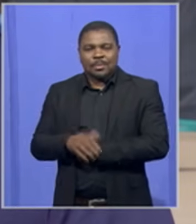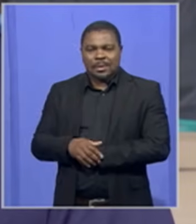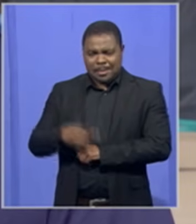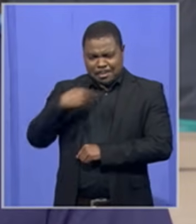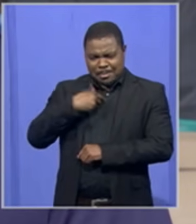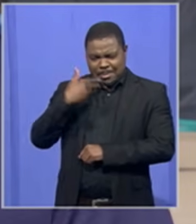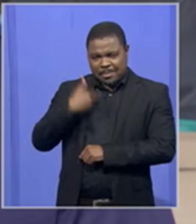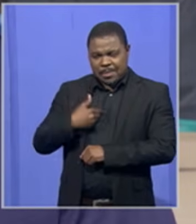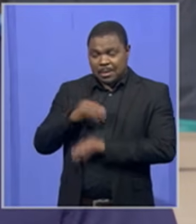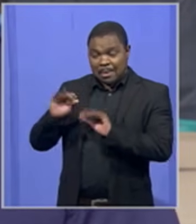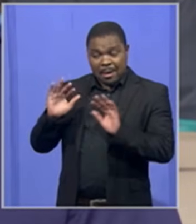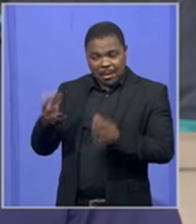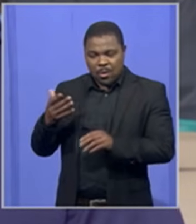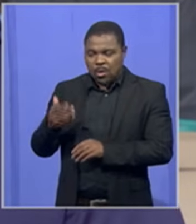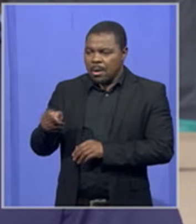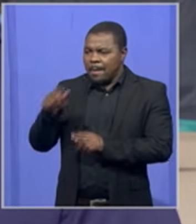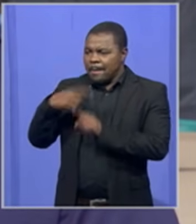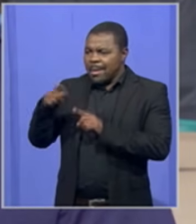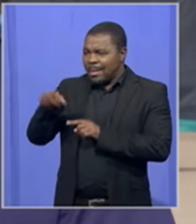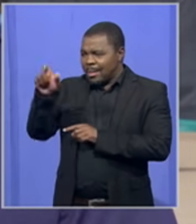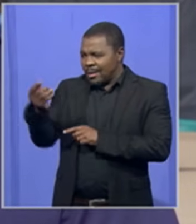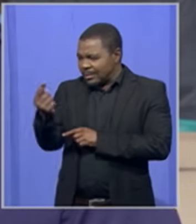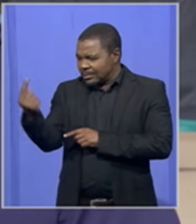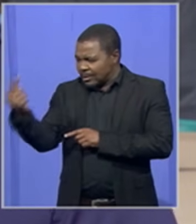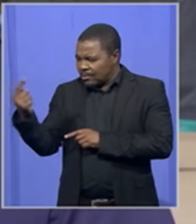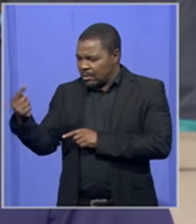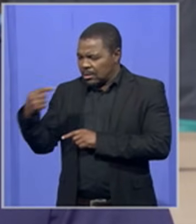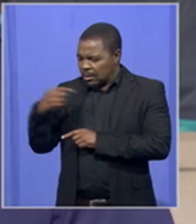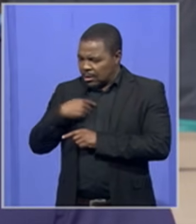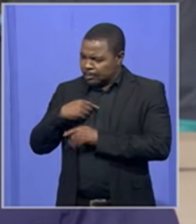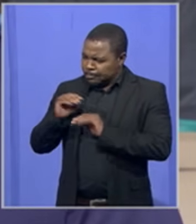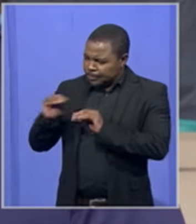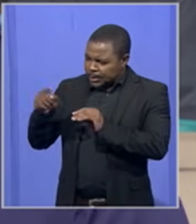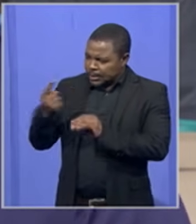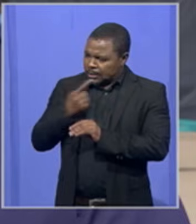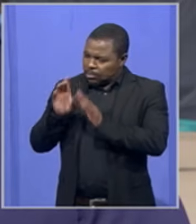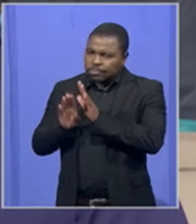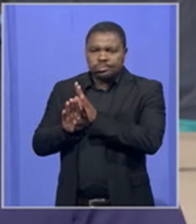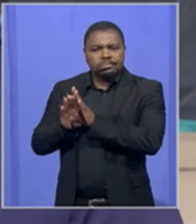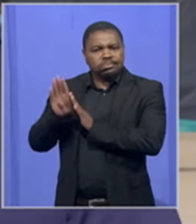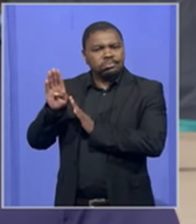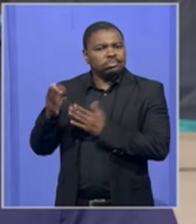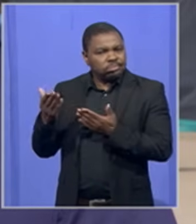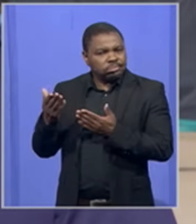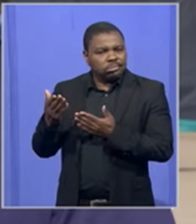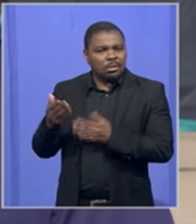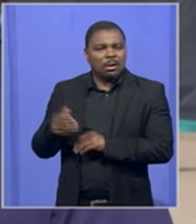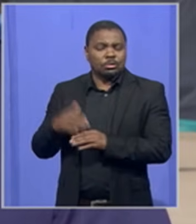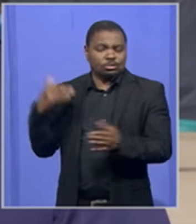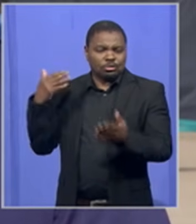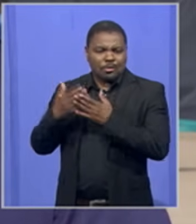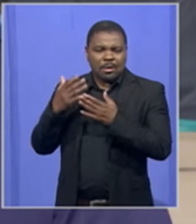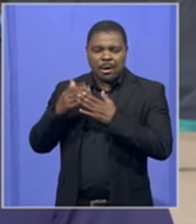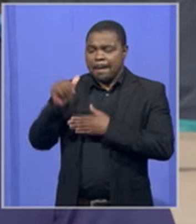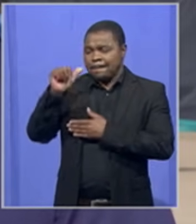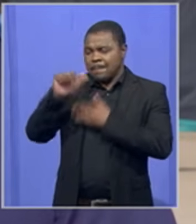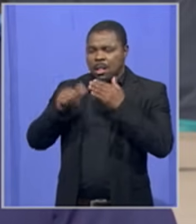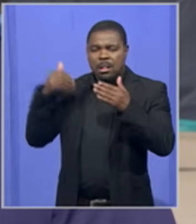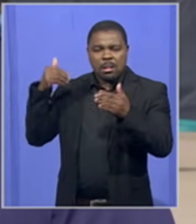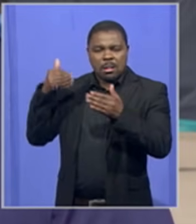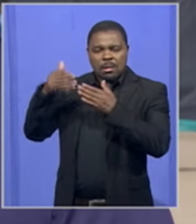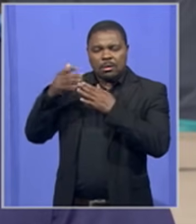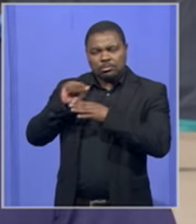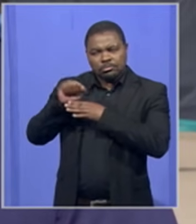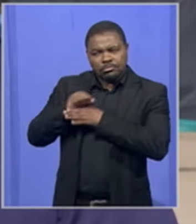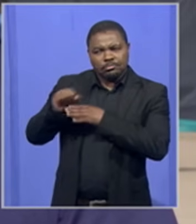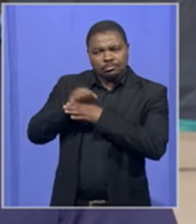I'm a coach that wants to help players find a way to help themselves. And I think, in terms of the work that we've put in the last few months,